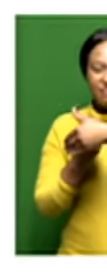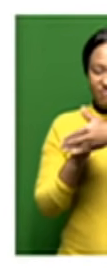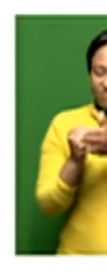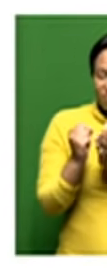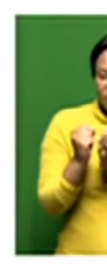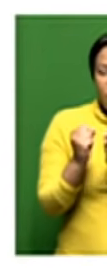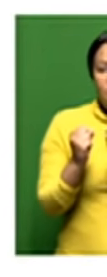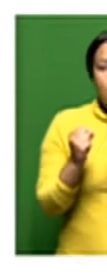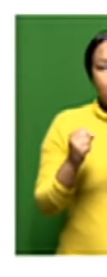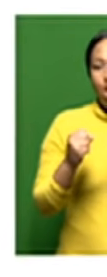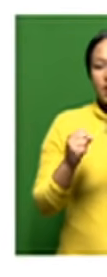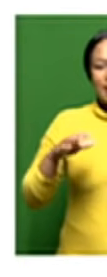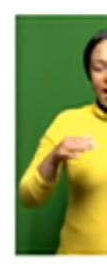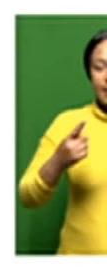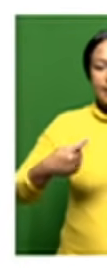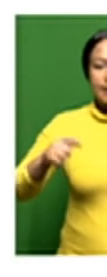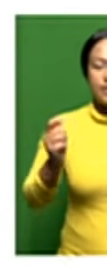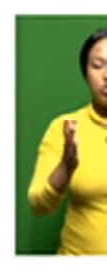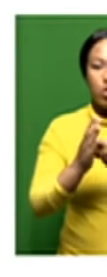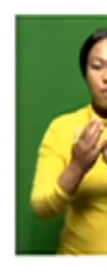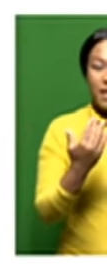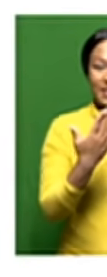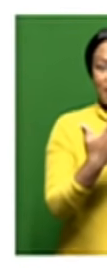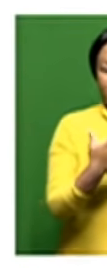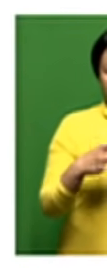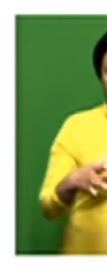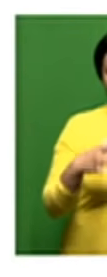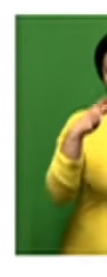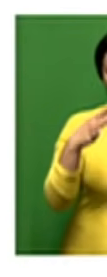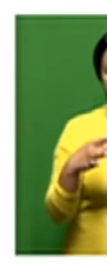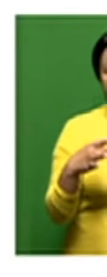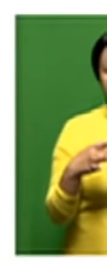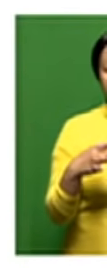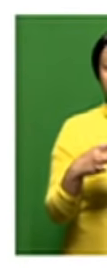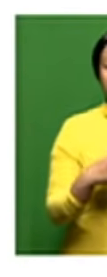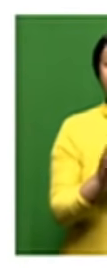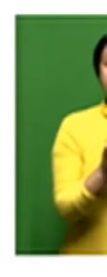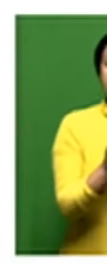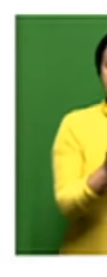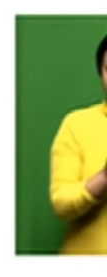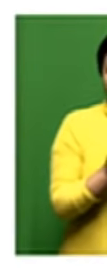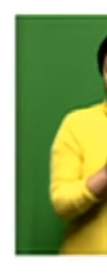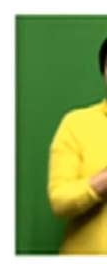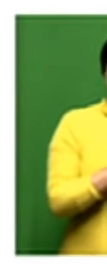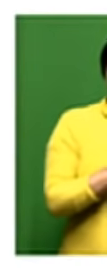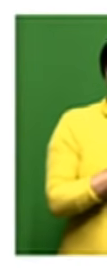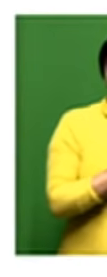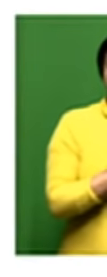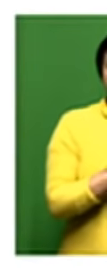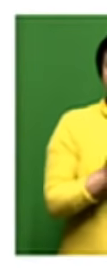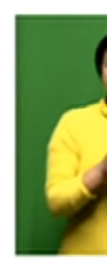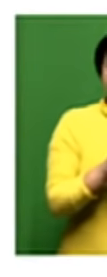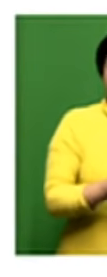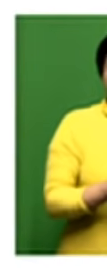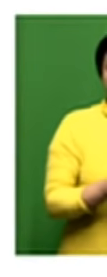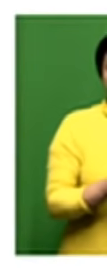gone to the market. The problem with the 7th batch, that consisted of about just under 1 million cans, is that some